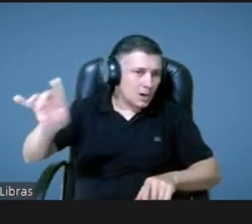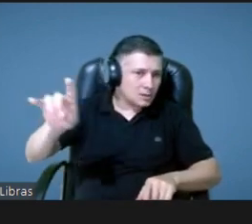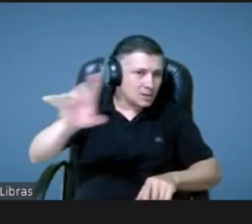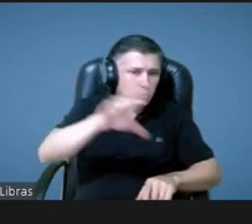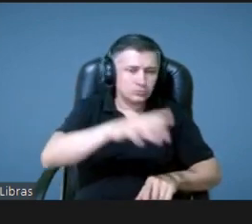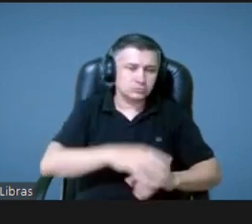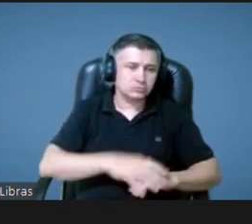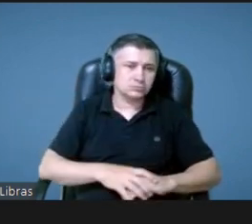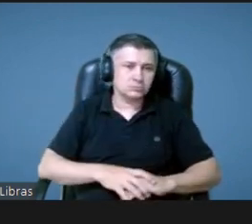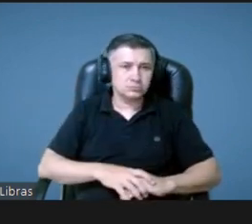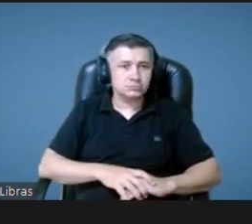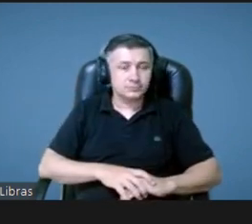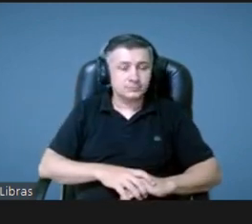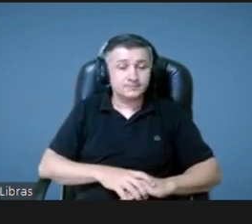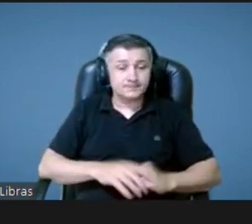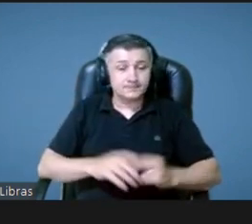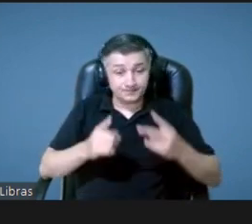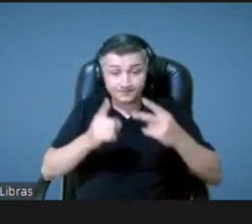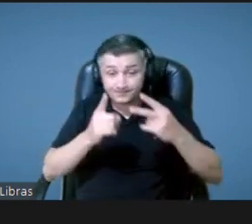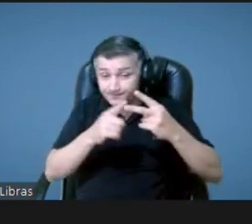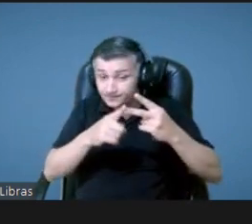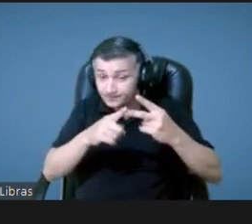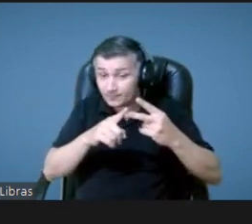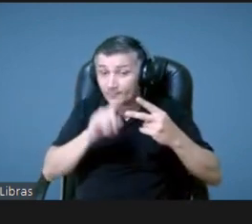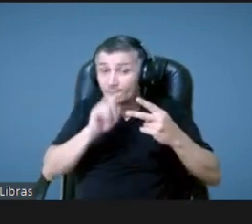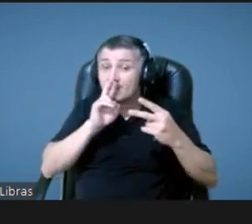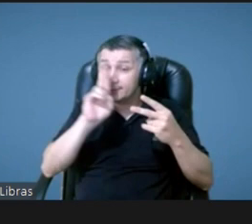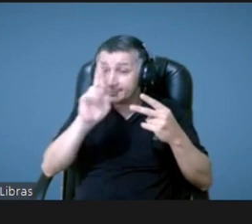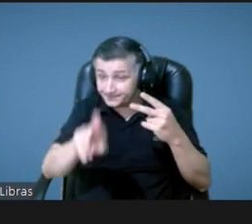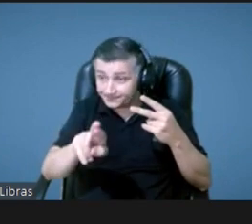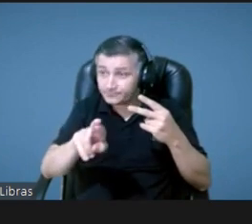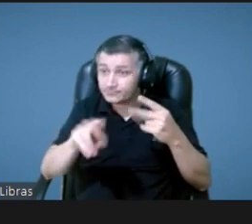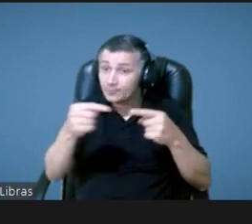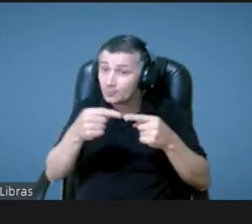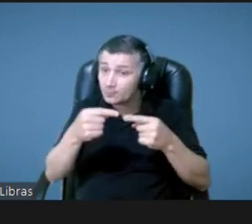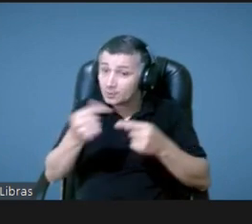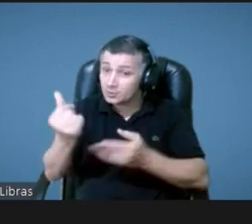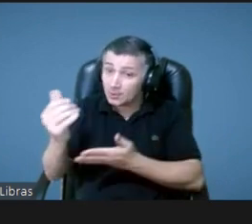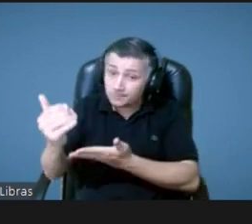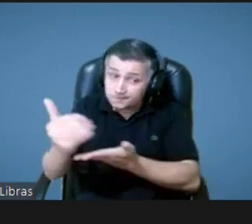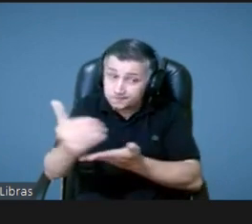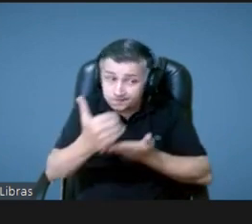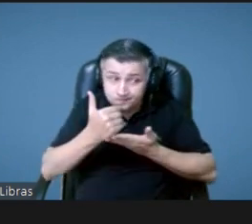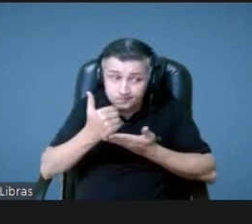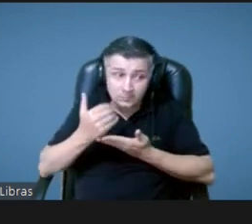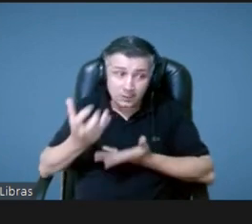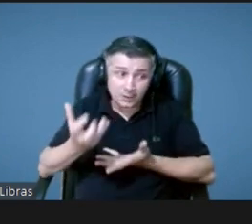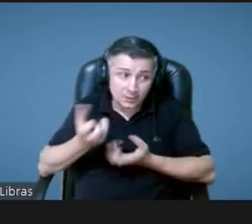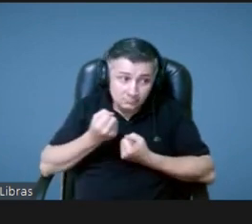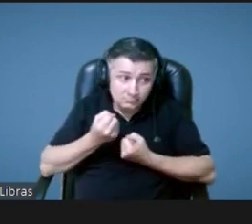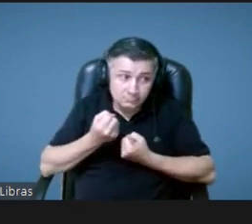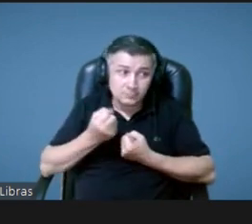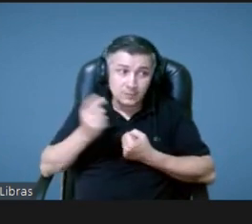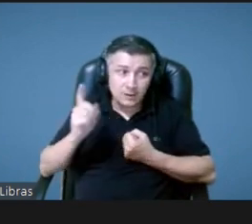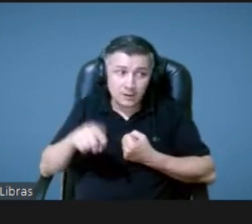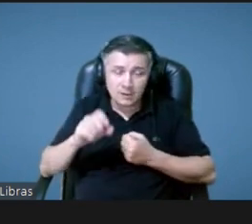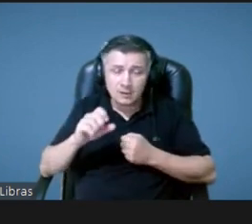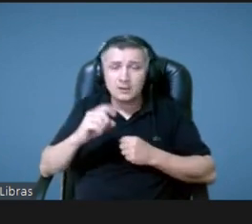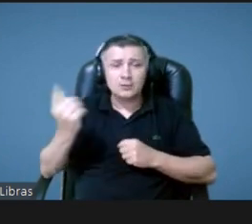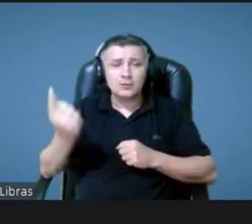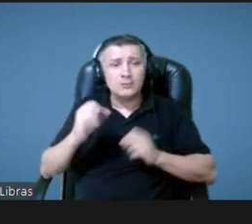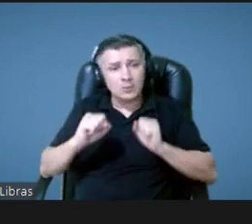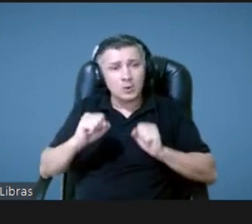the amounts for each of the plots. And as for your second question, which has to do with